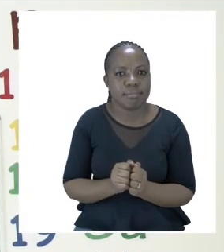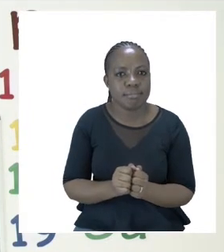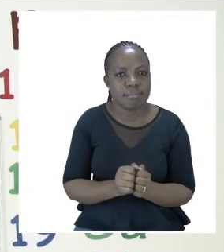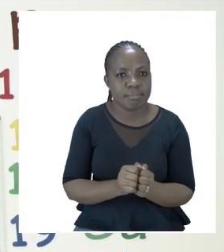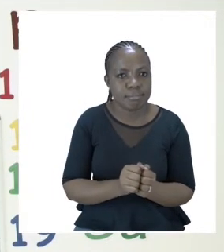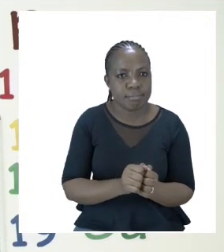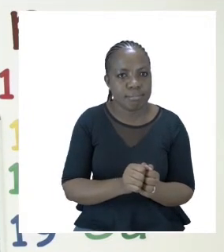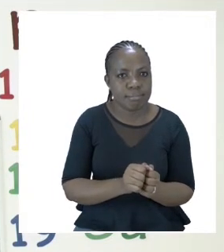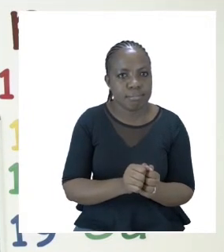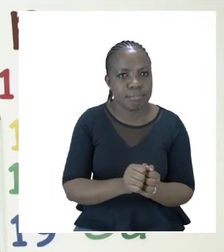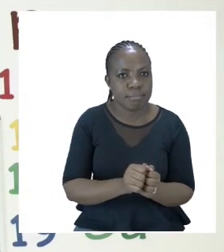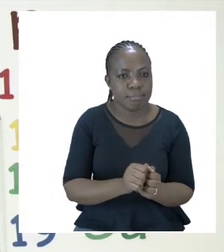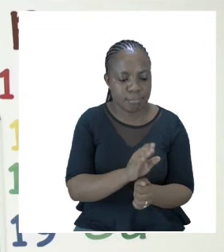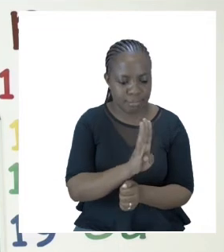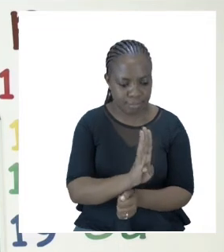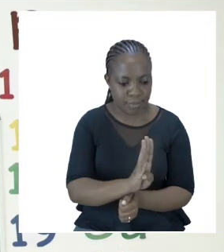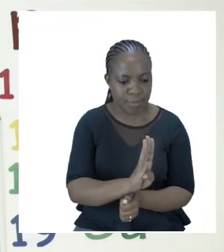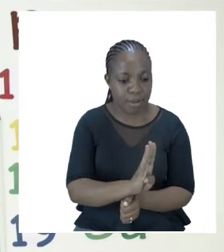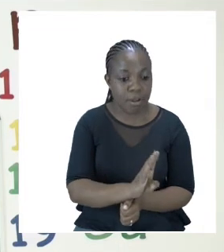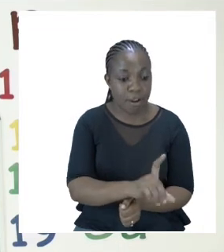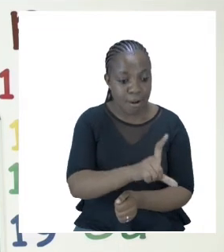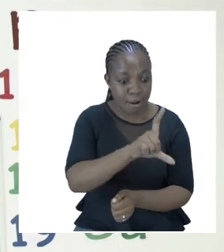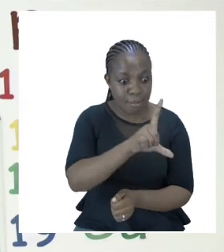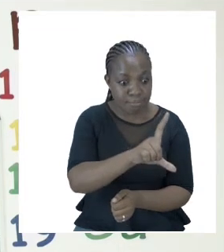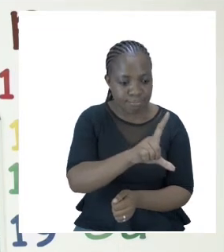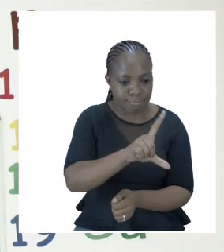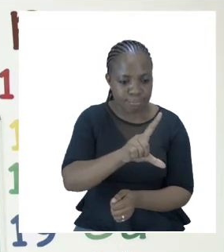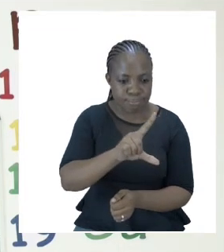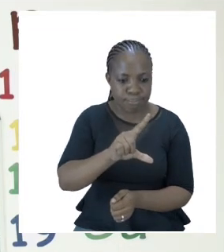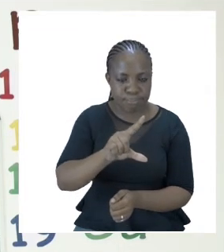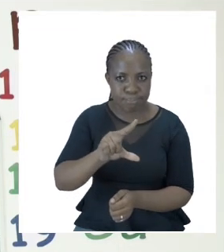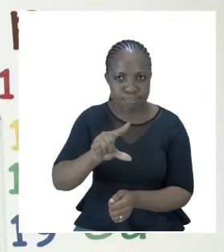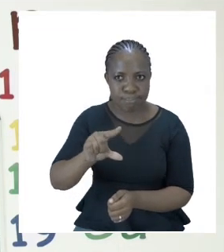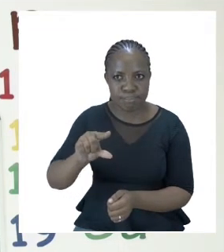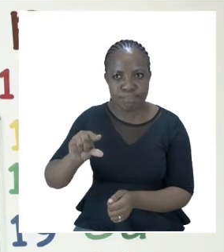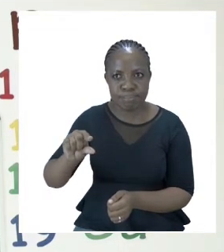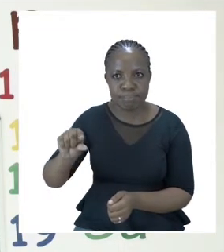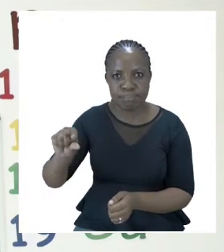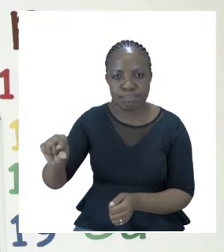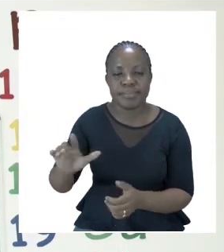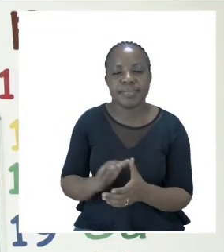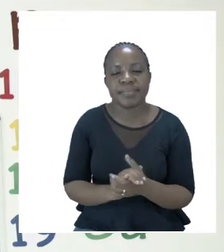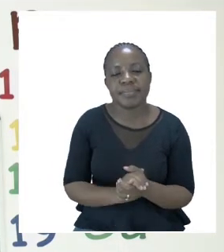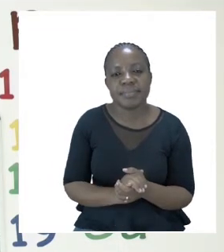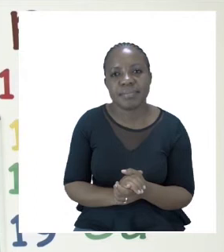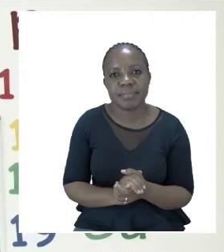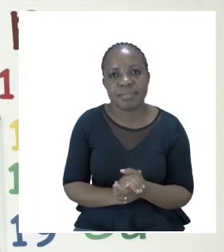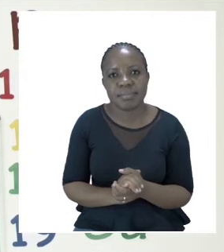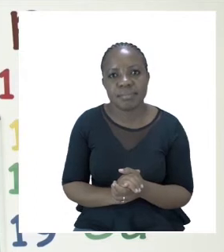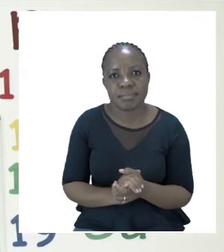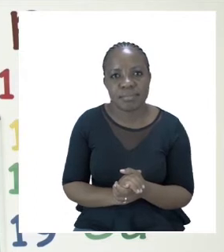then number three is from big to small. Let's now move